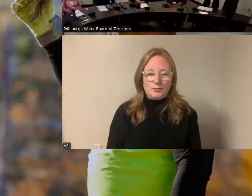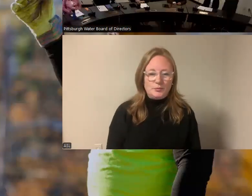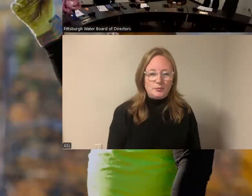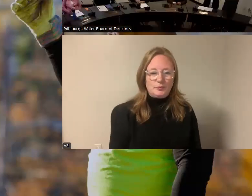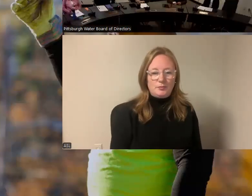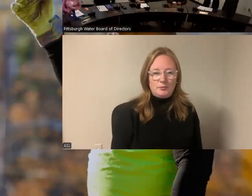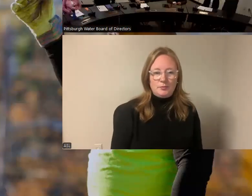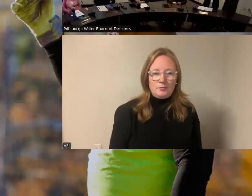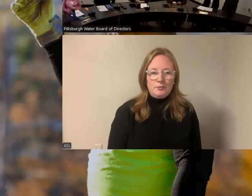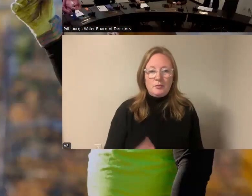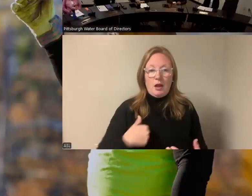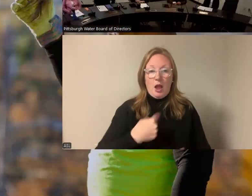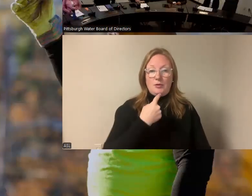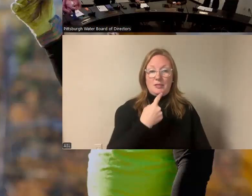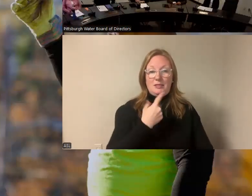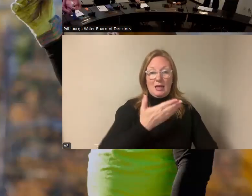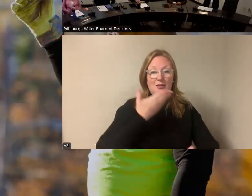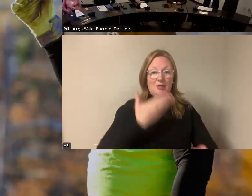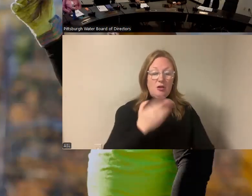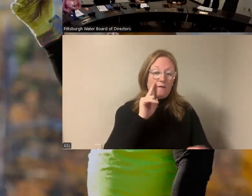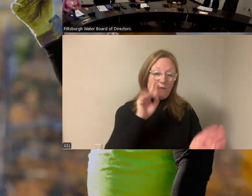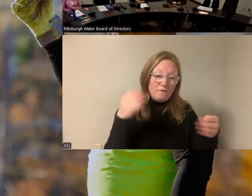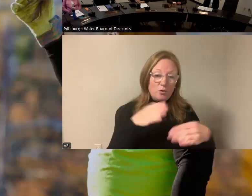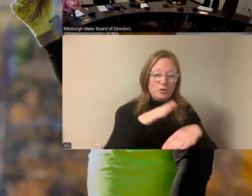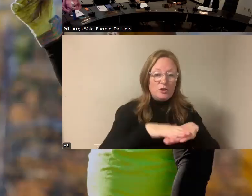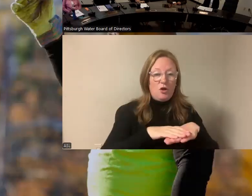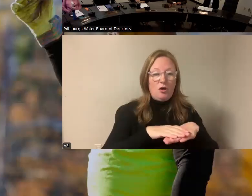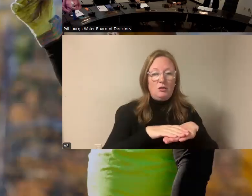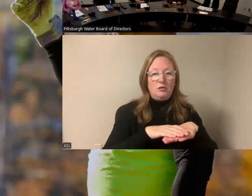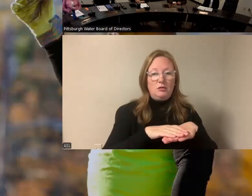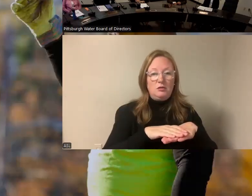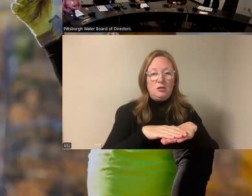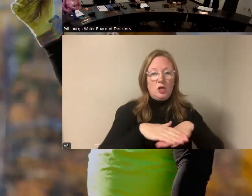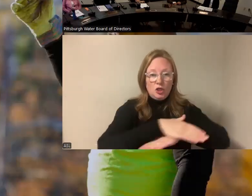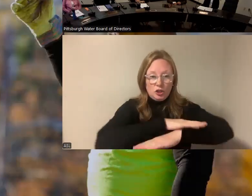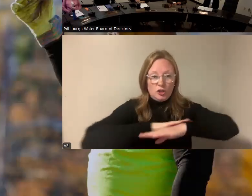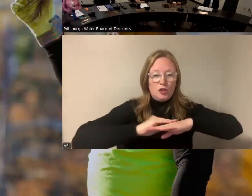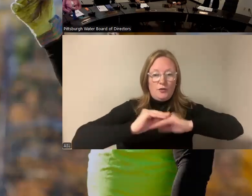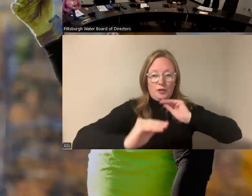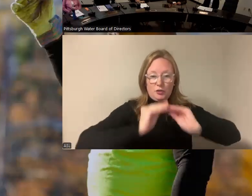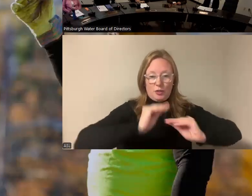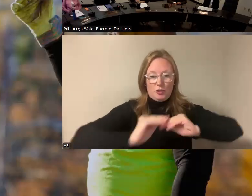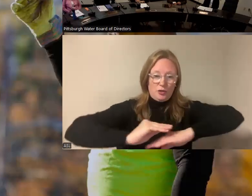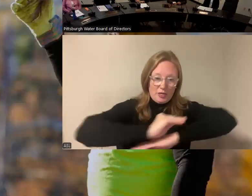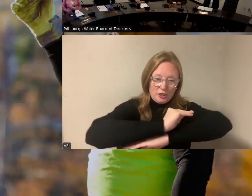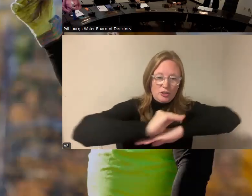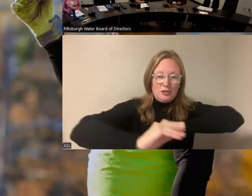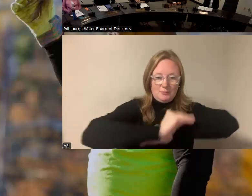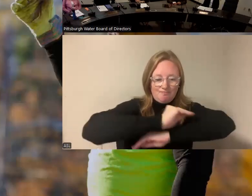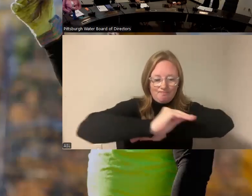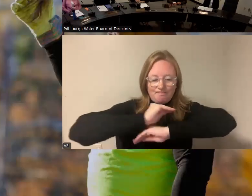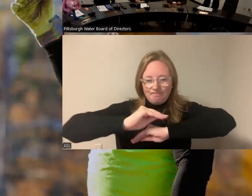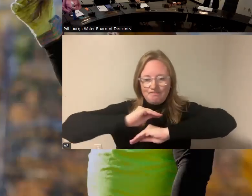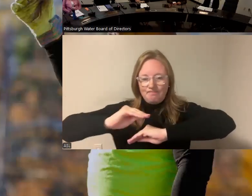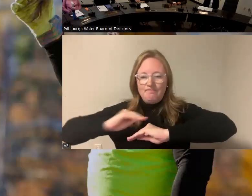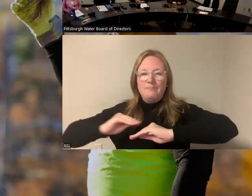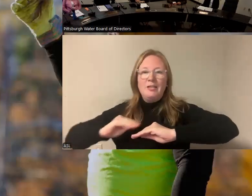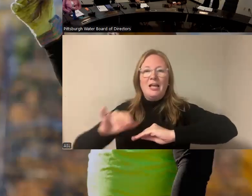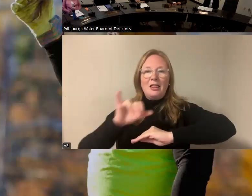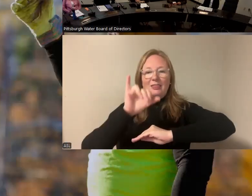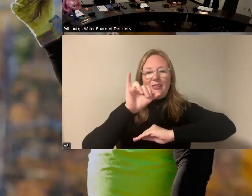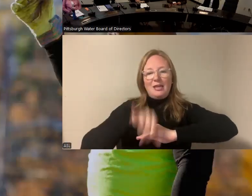Well, I wanted to thank you for focusing on surface restoration. It's one of